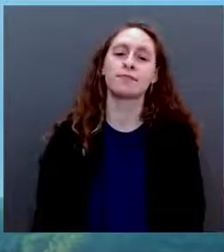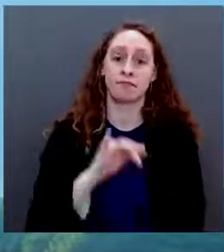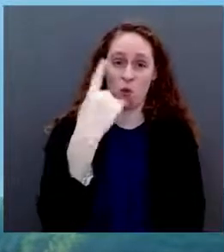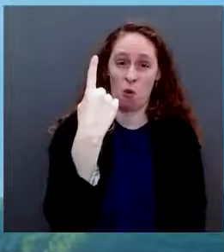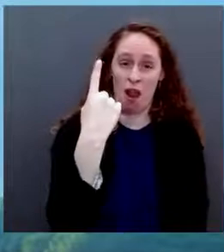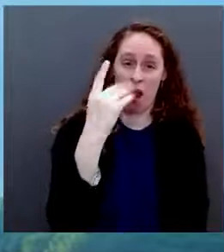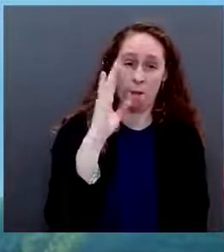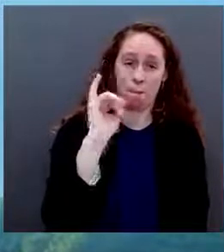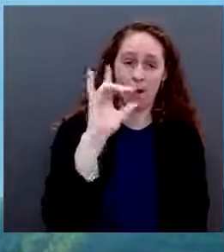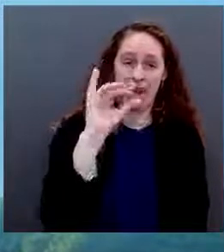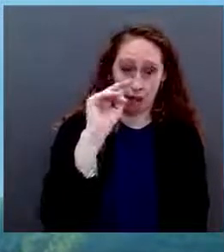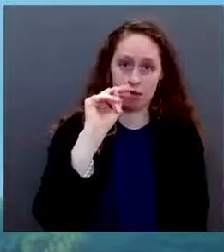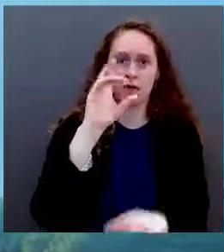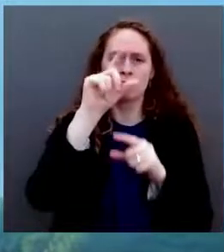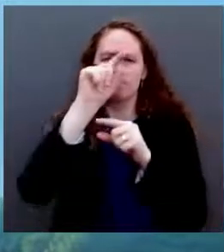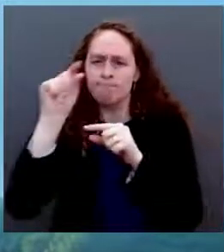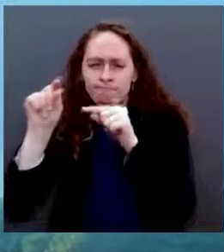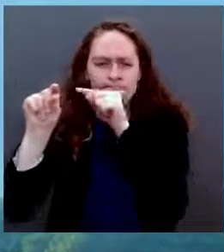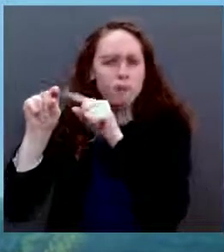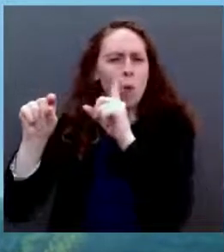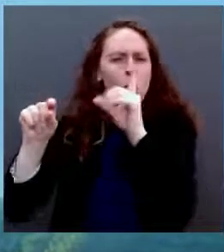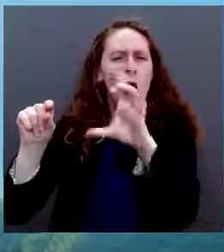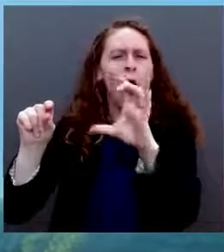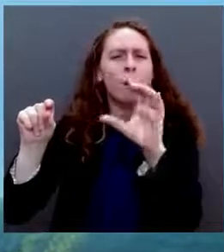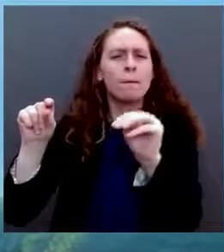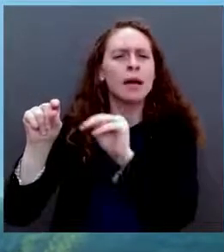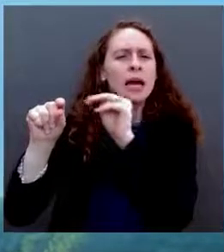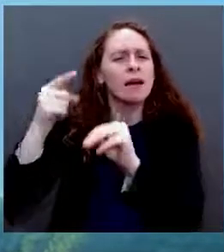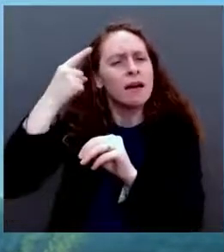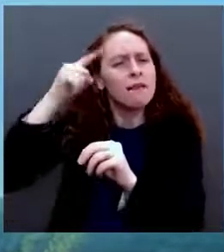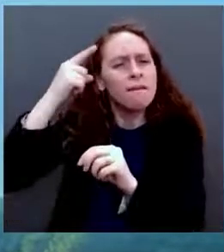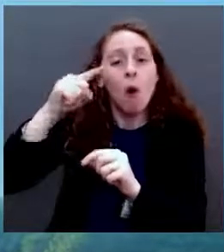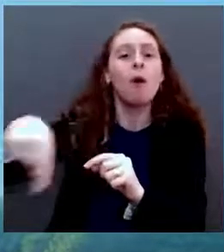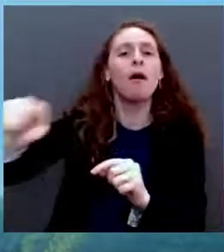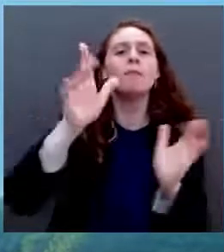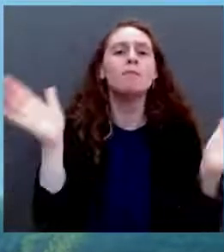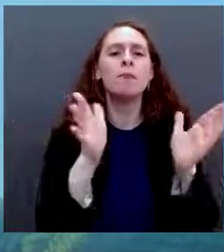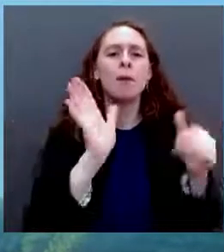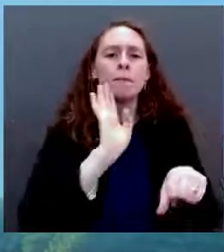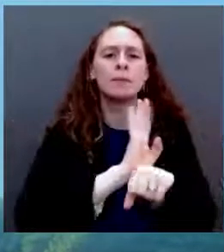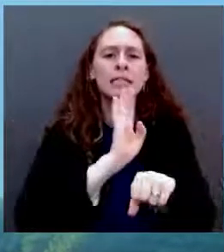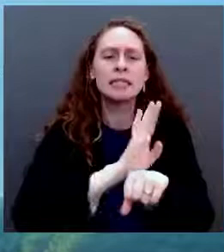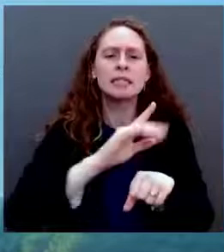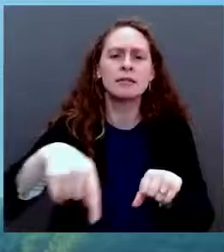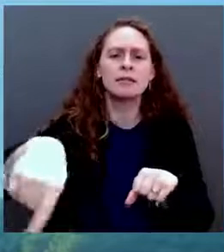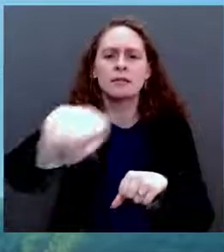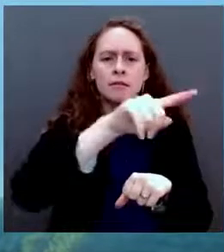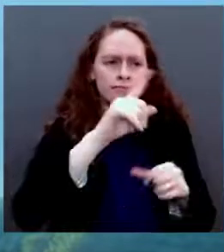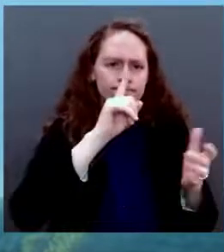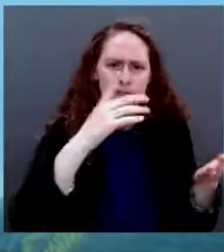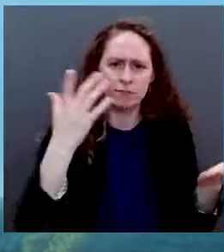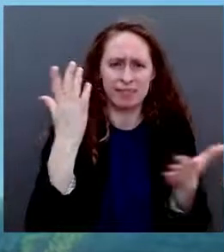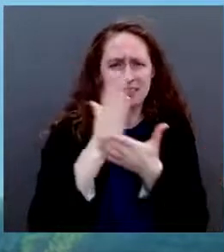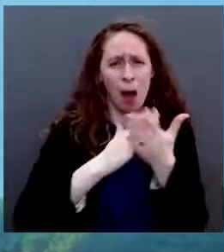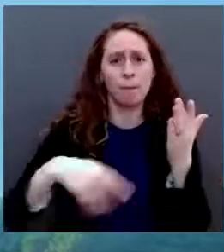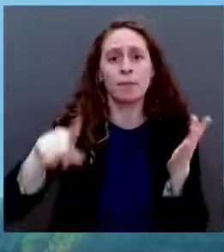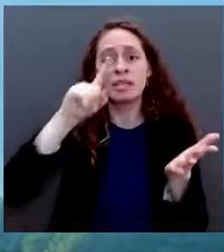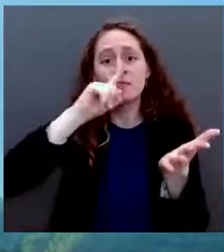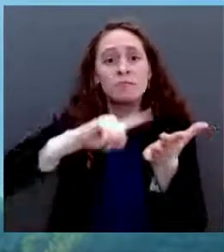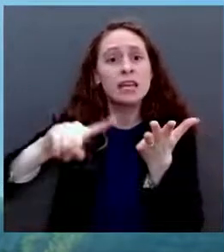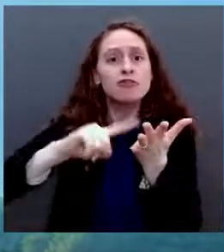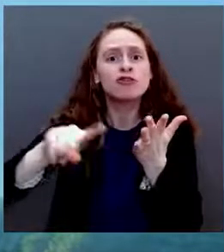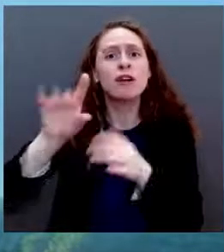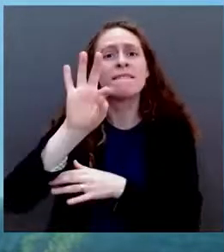facilities. This is going to help us maintain the capacity we have. $32 million in grants were awarded to 167